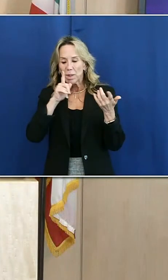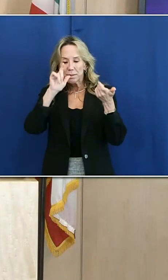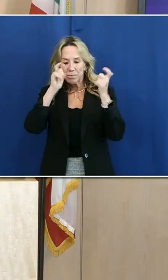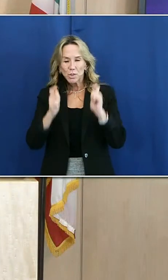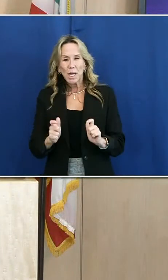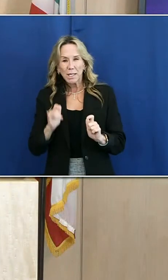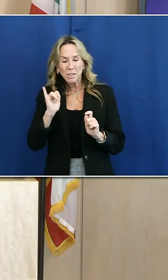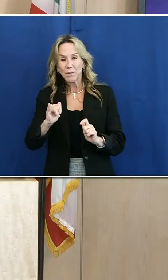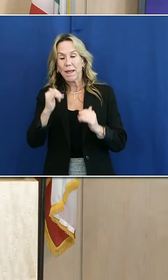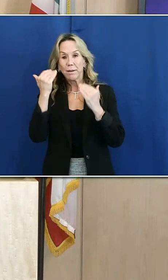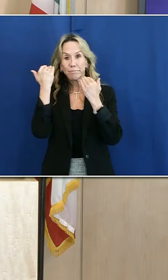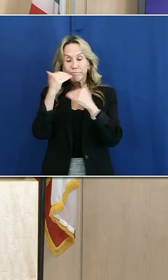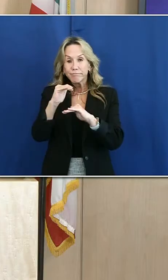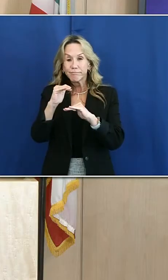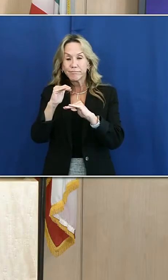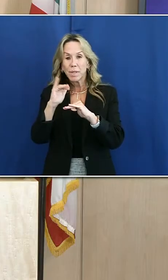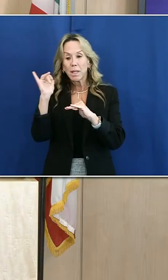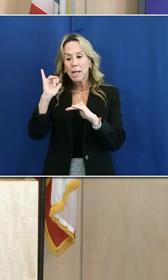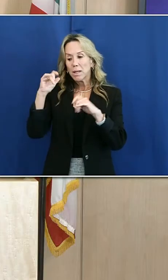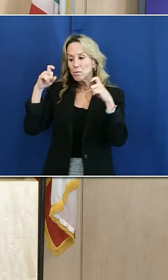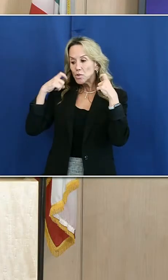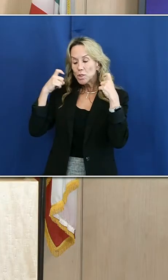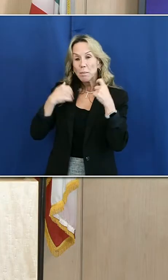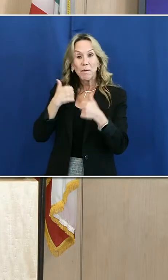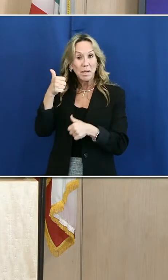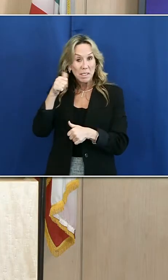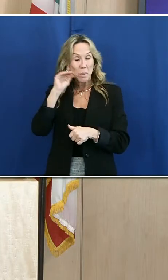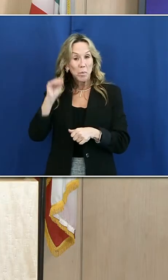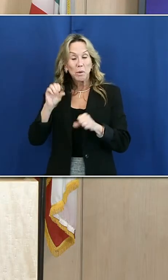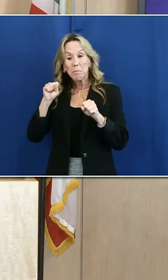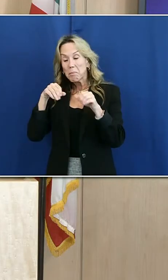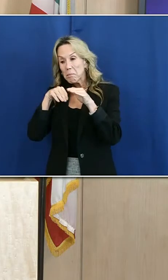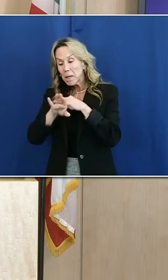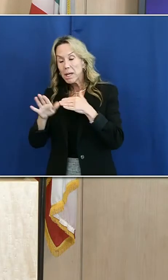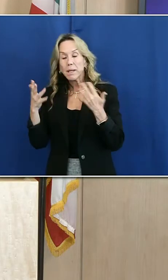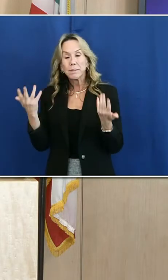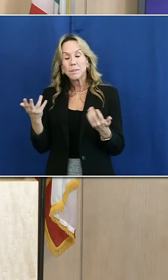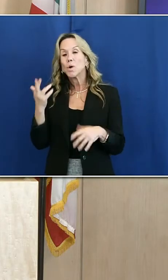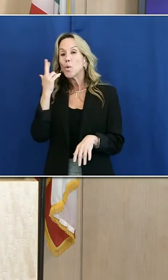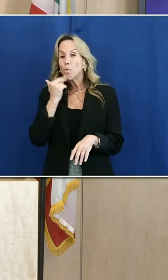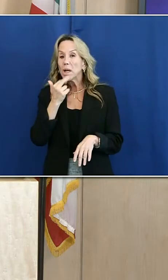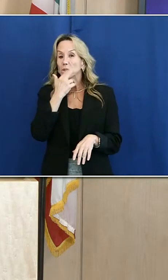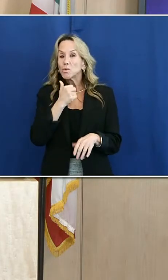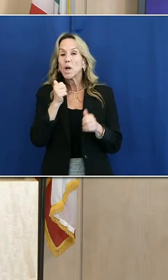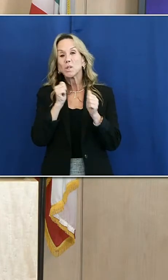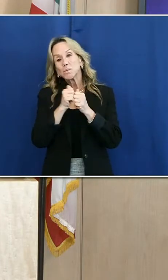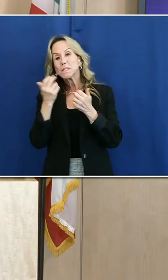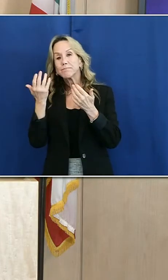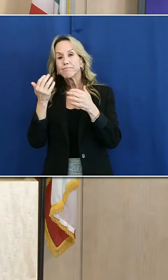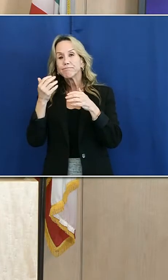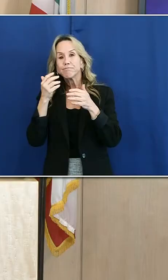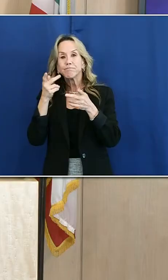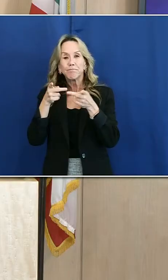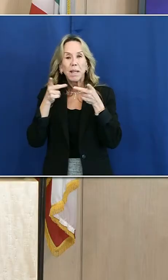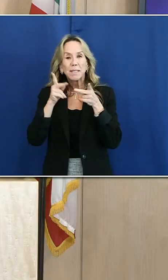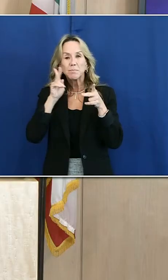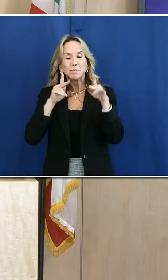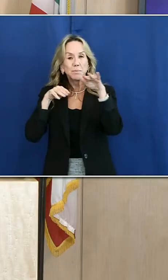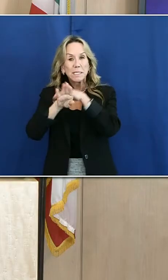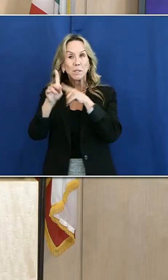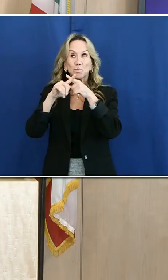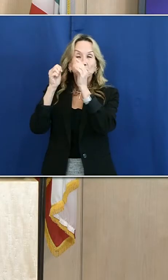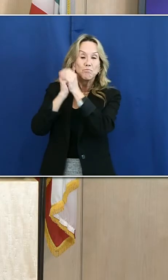modifications, gyms, 10%, restaurants, houses of worship, 25%. Can you tell